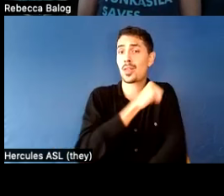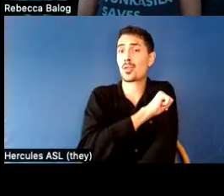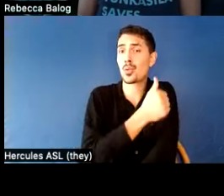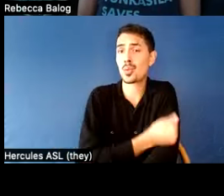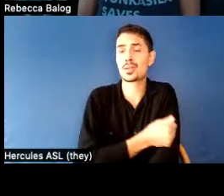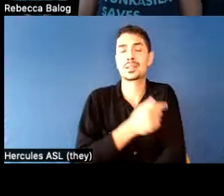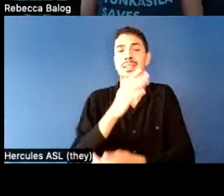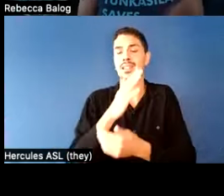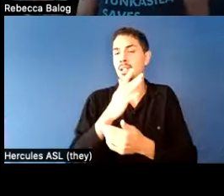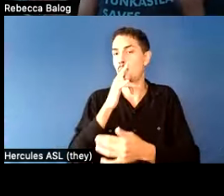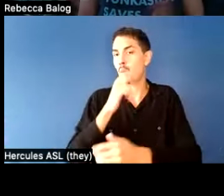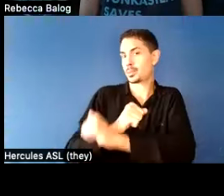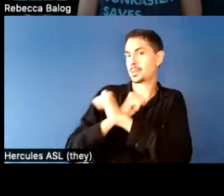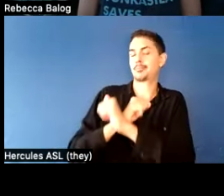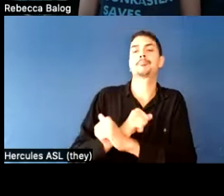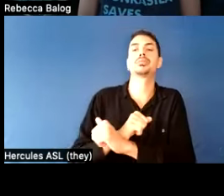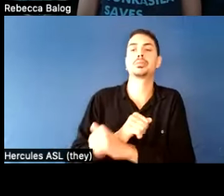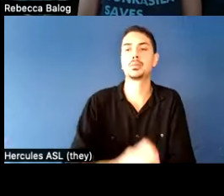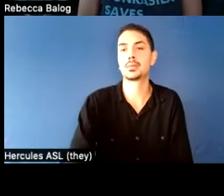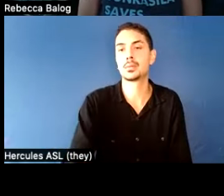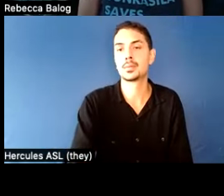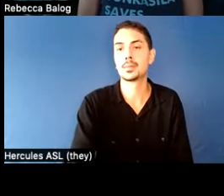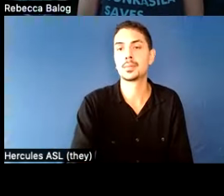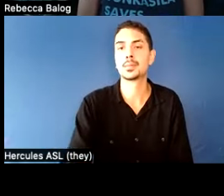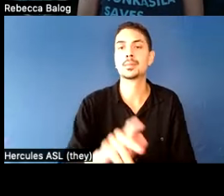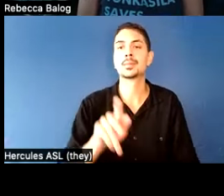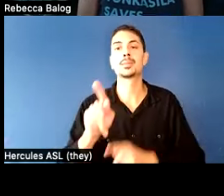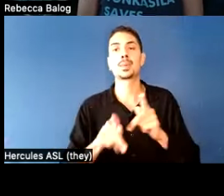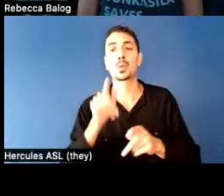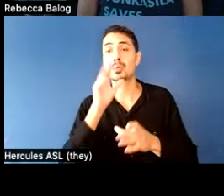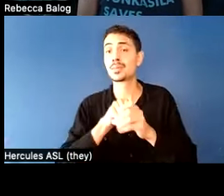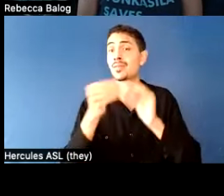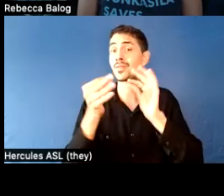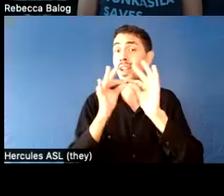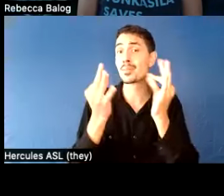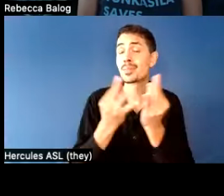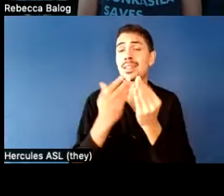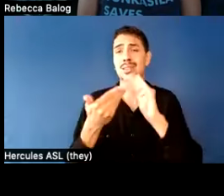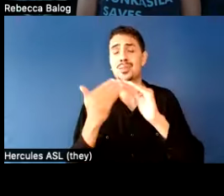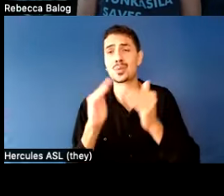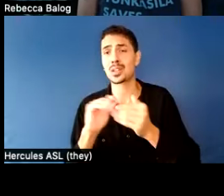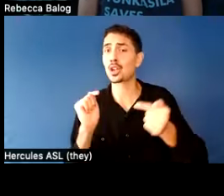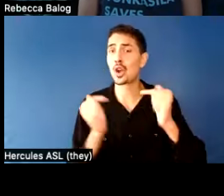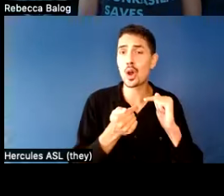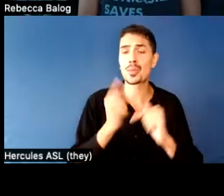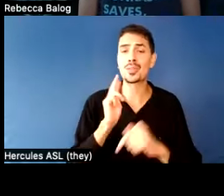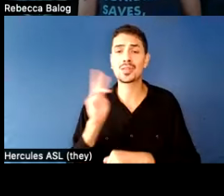vulnerability and that disability or disease. Folks trying to escape other types of